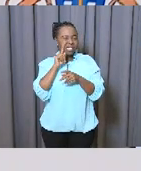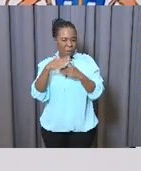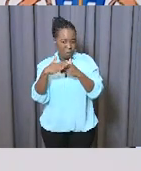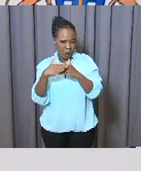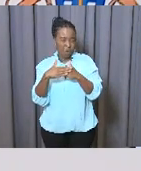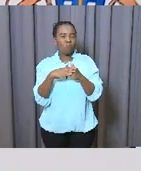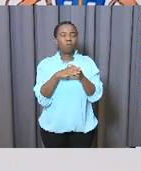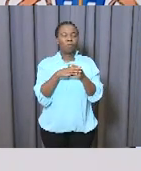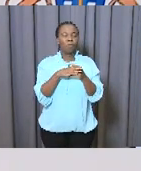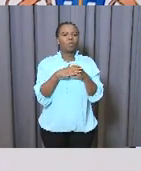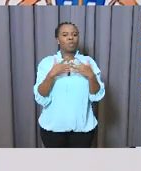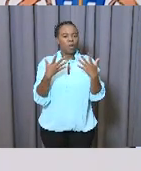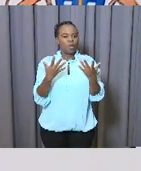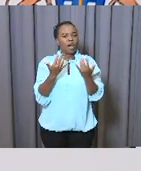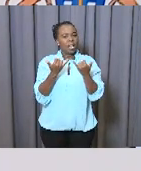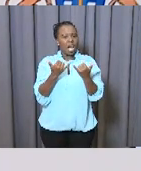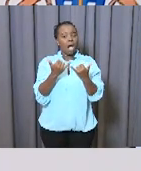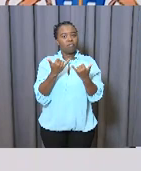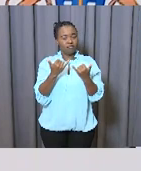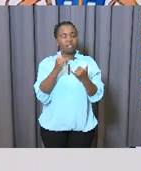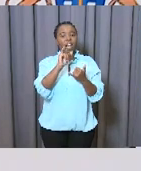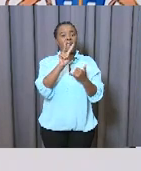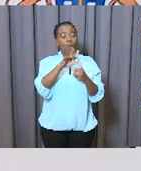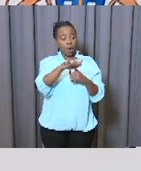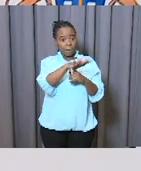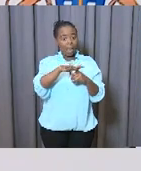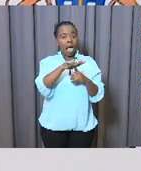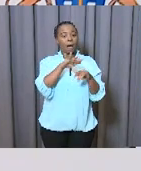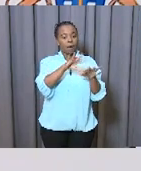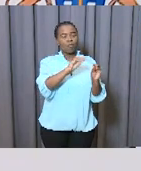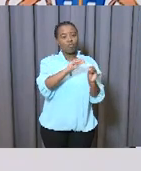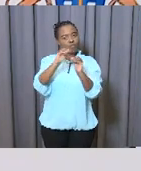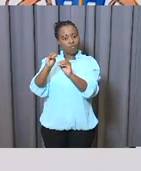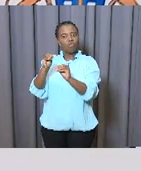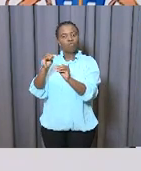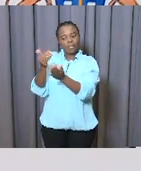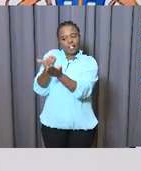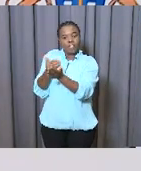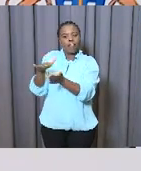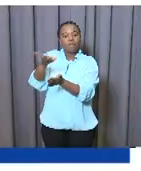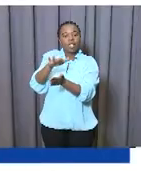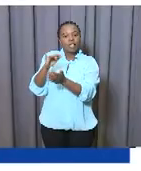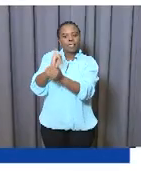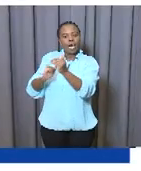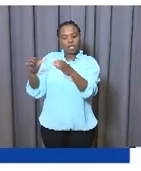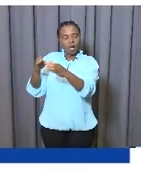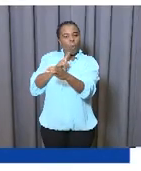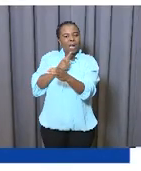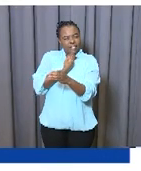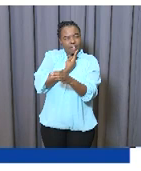can tell you there are people who have moved out of Ivory Park already who are in quarantine because they can't